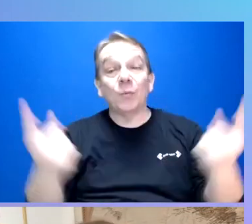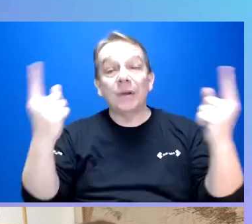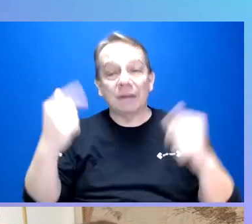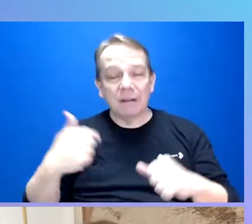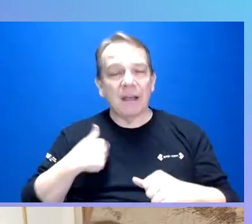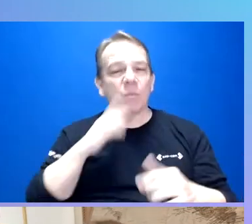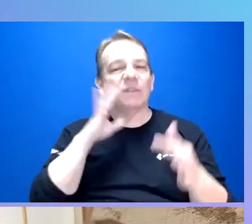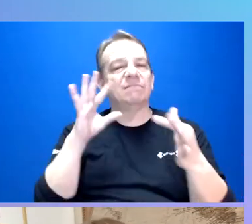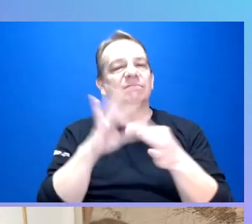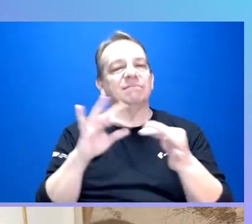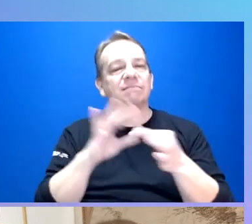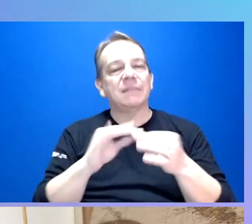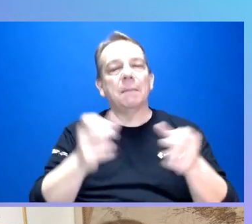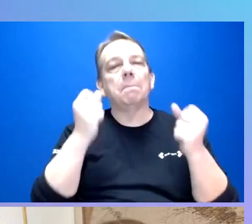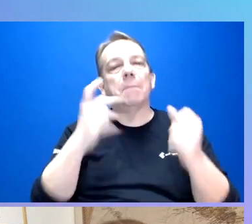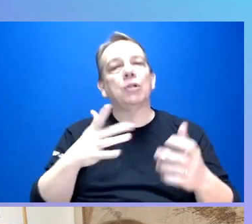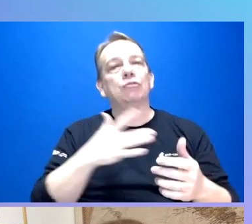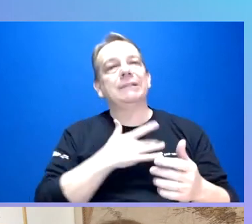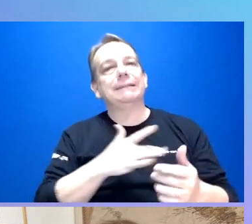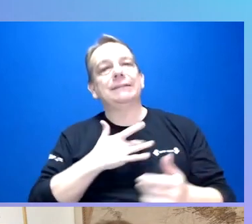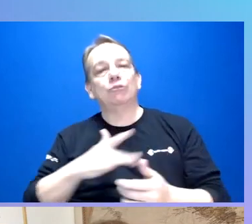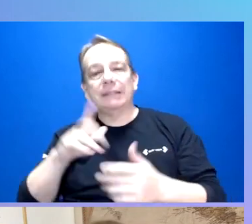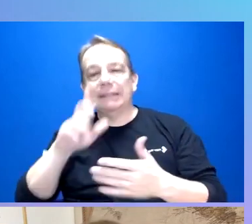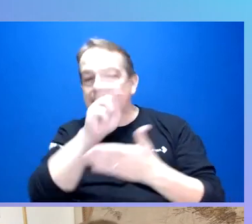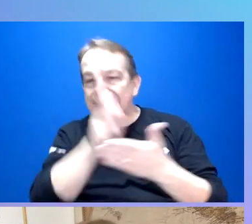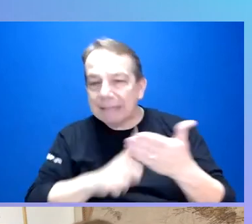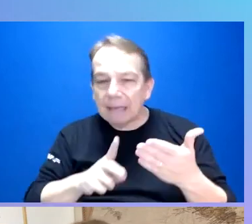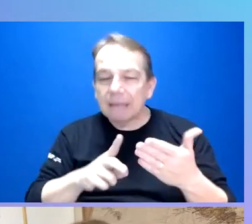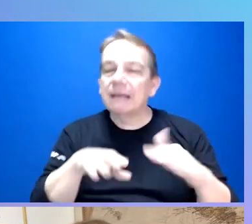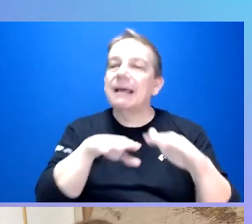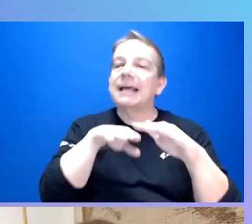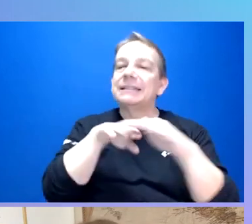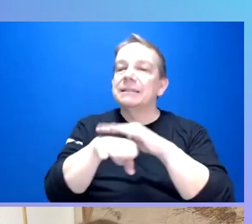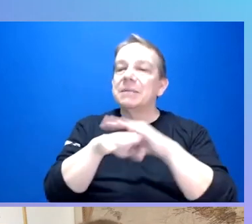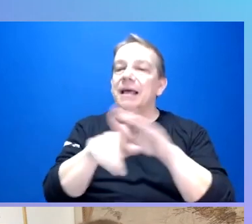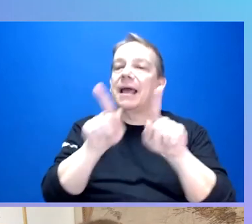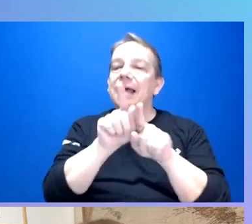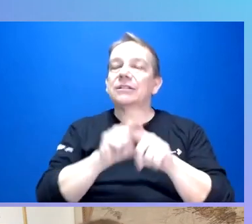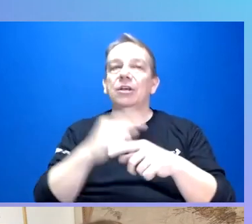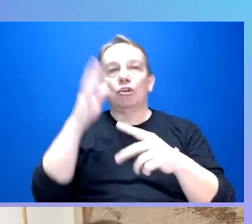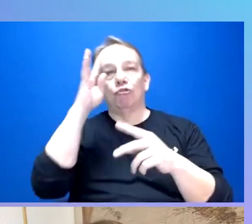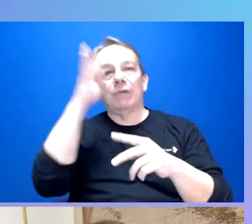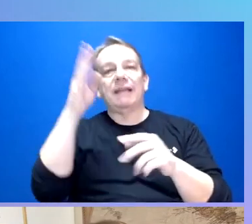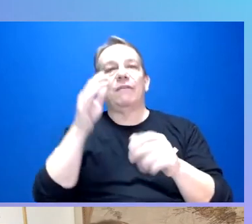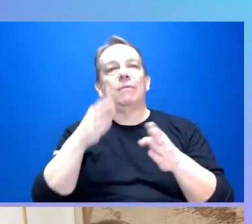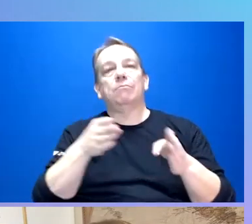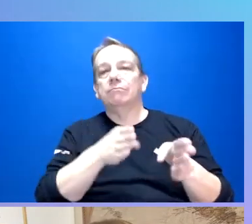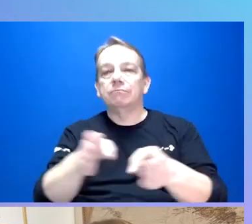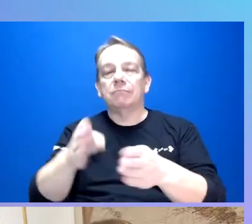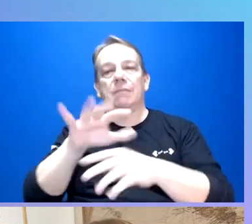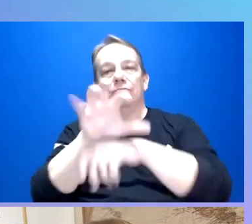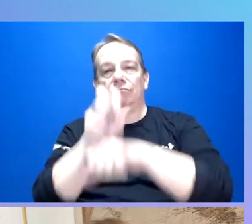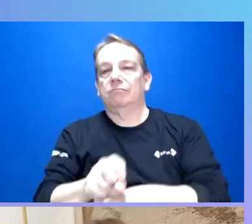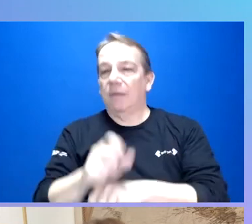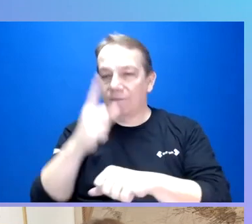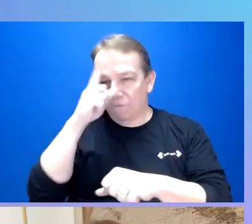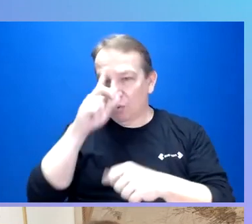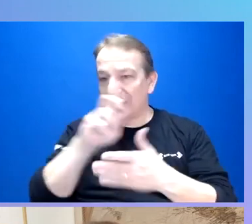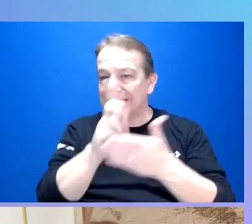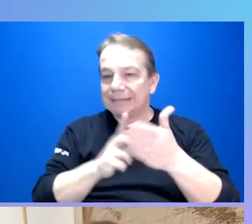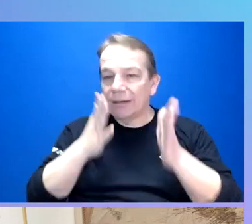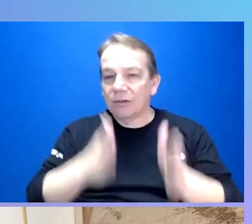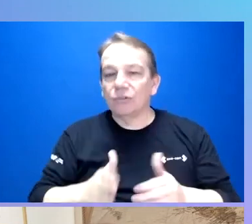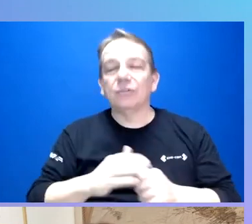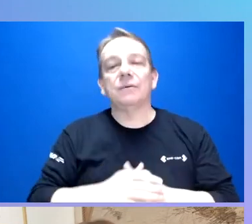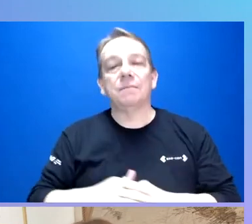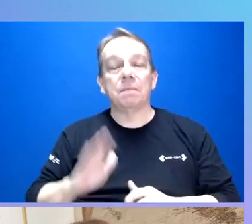be talking about multisensory design or accessibility as a creative practice for designers. A little bit